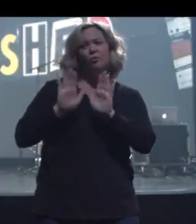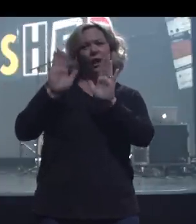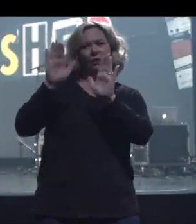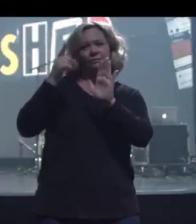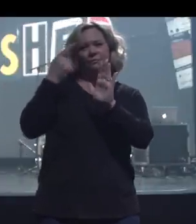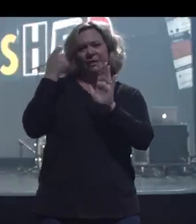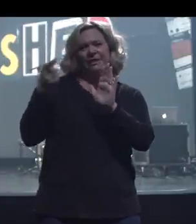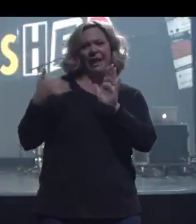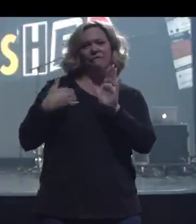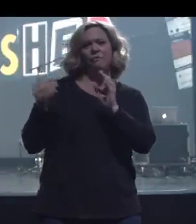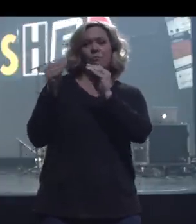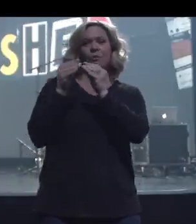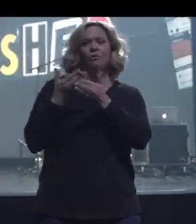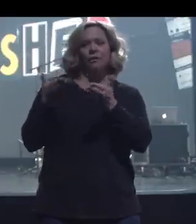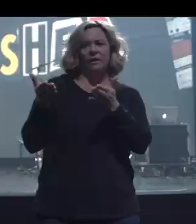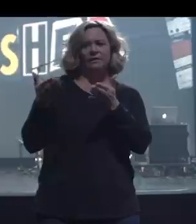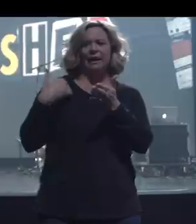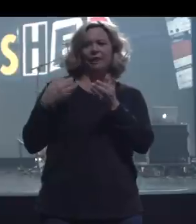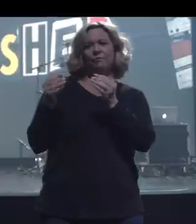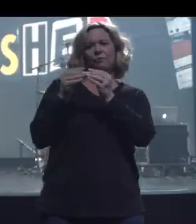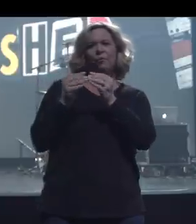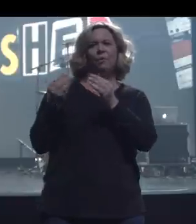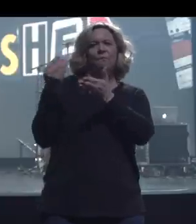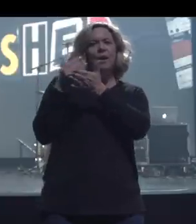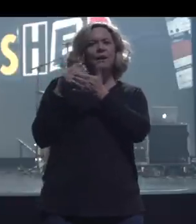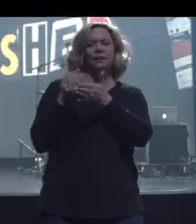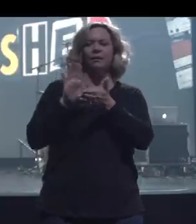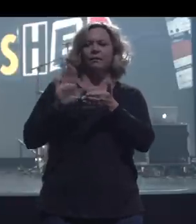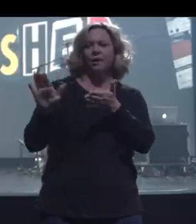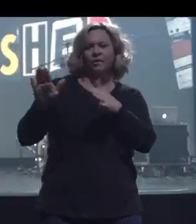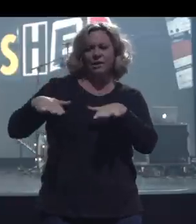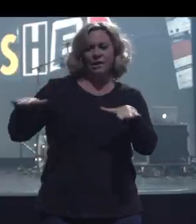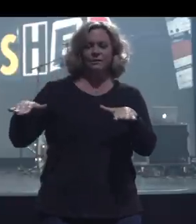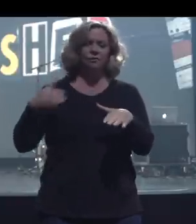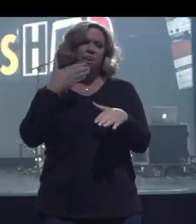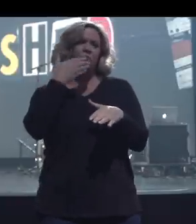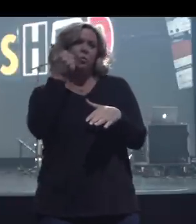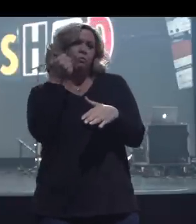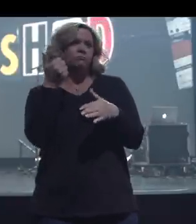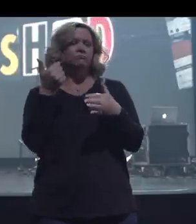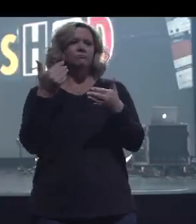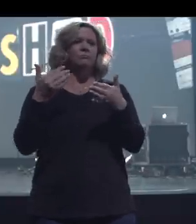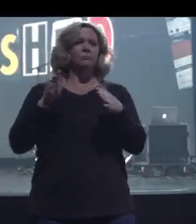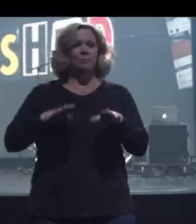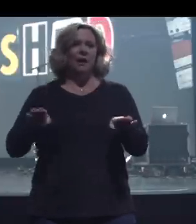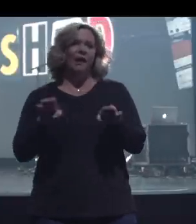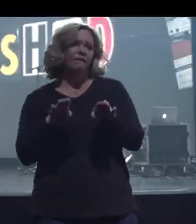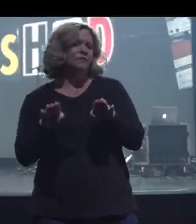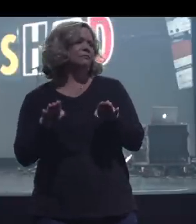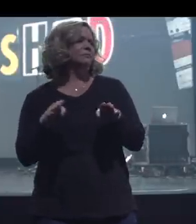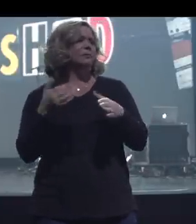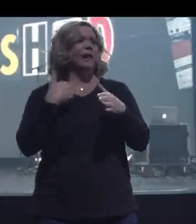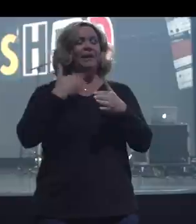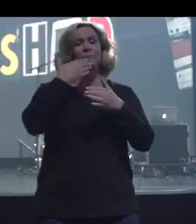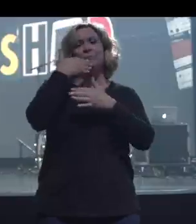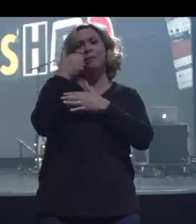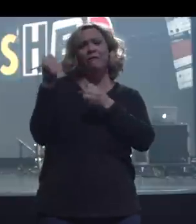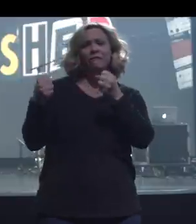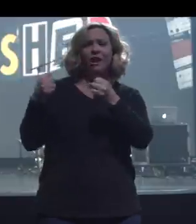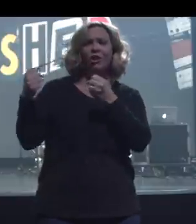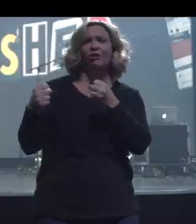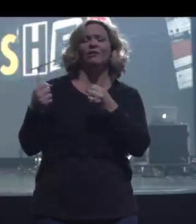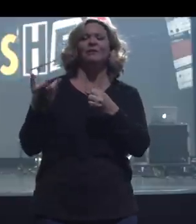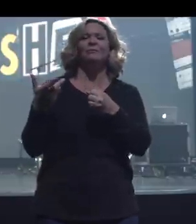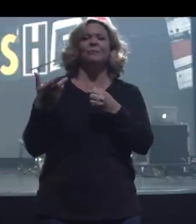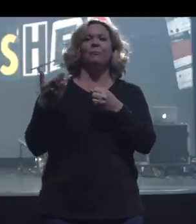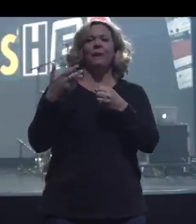They make more money than you. Maybe their kids are more well-behaved because they just have the vehicle where they can spread out more and your kids have to sit next to each other and